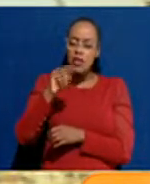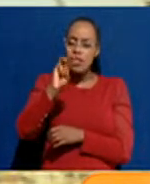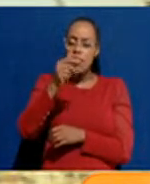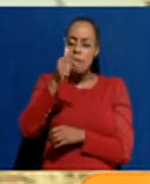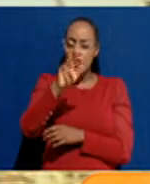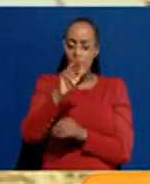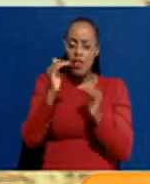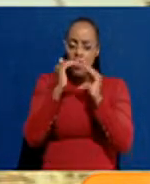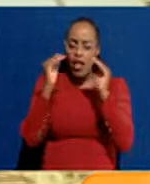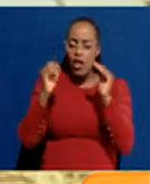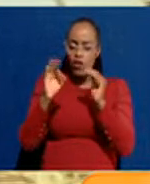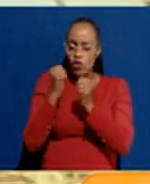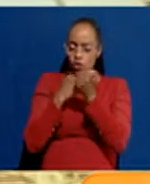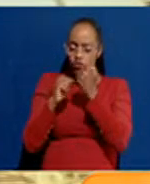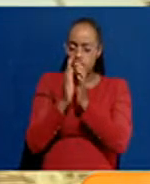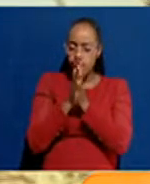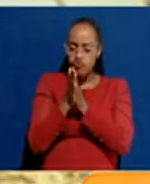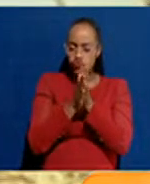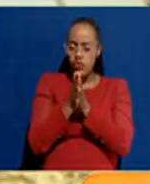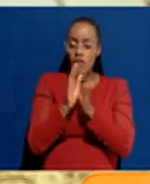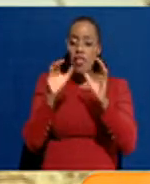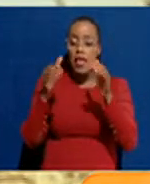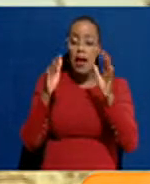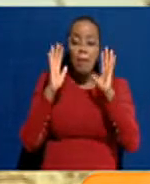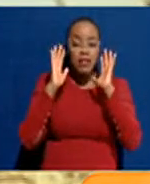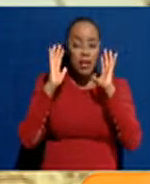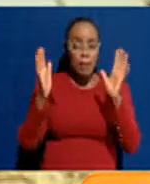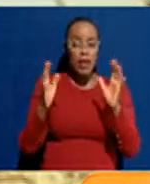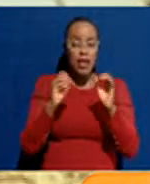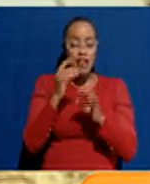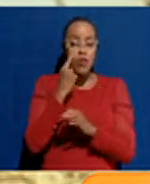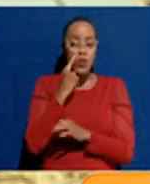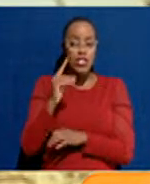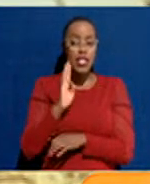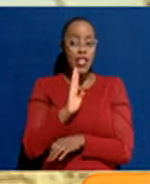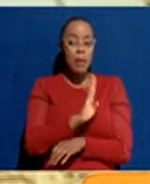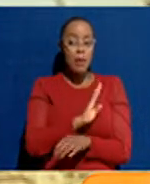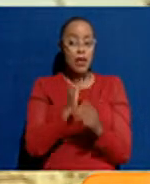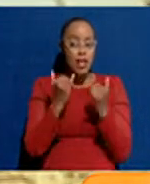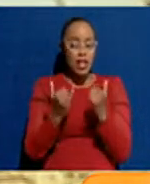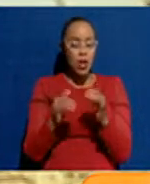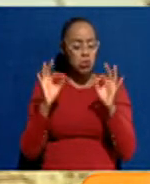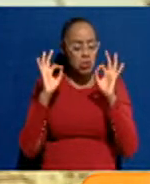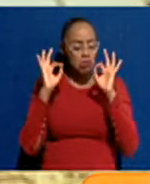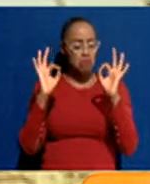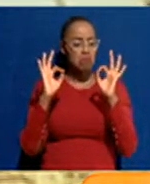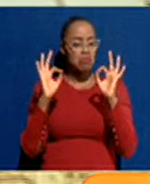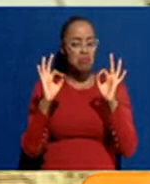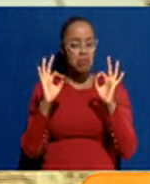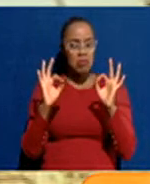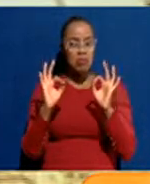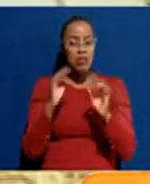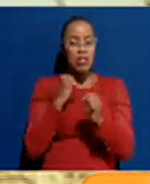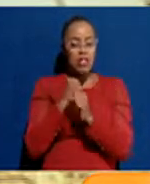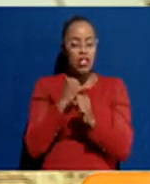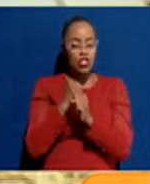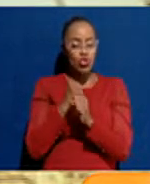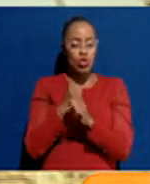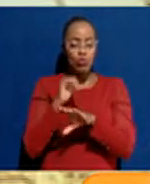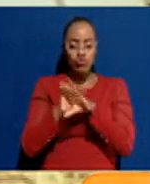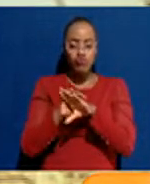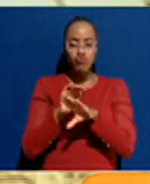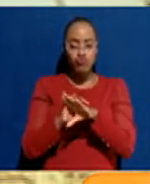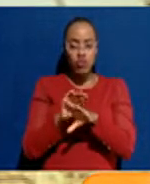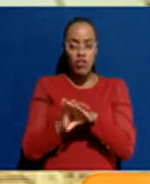in the company is at an all-time high. If you look at the board, excellent people. They are really doing a very good job.